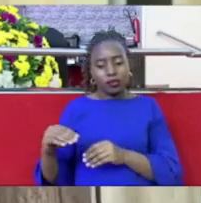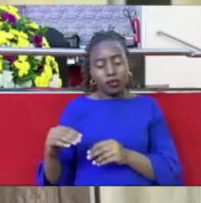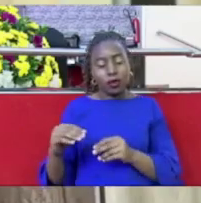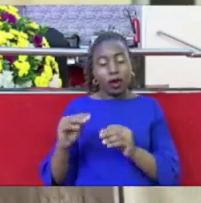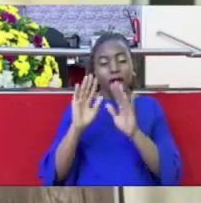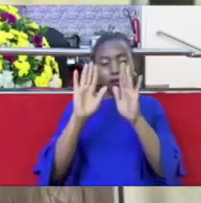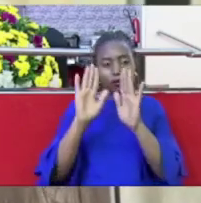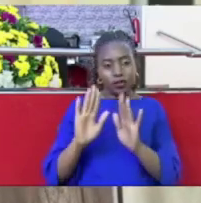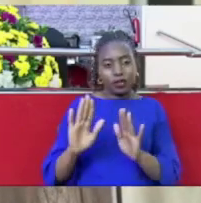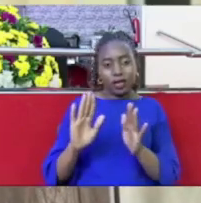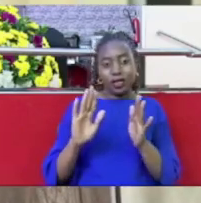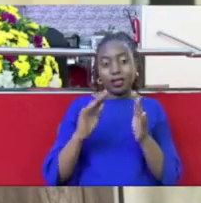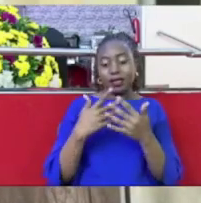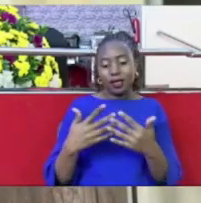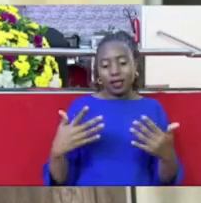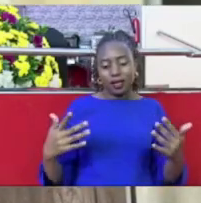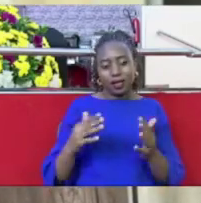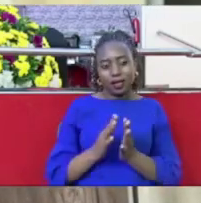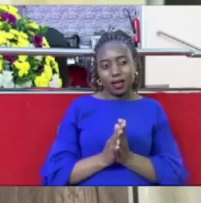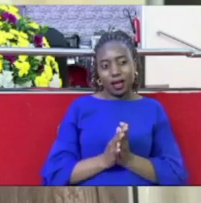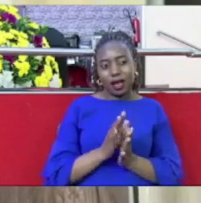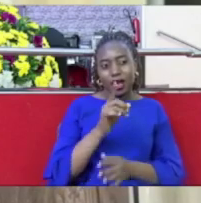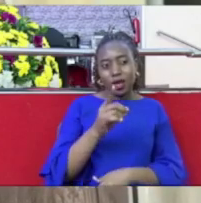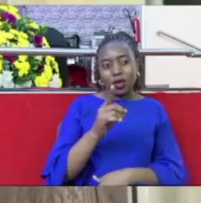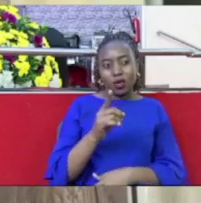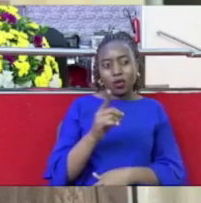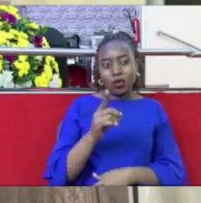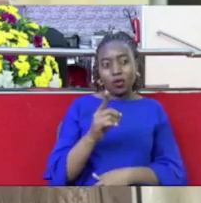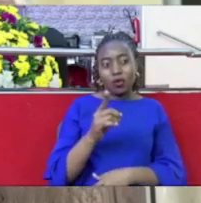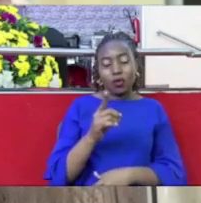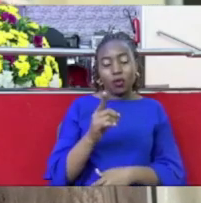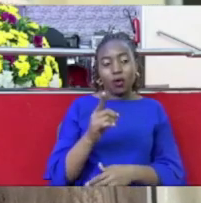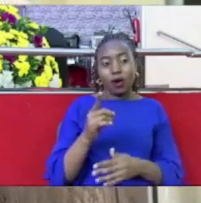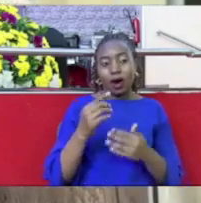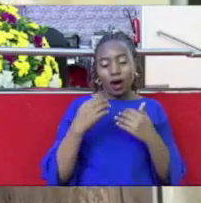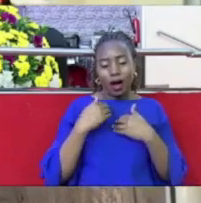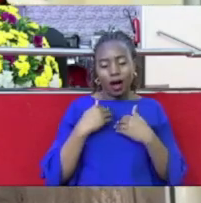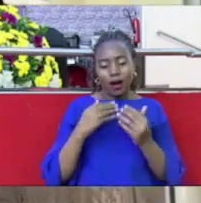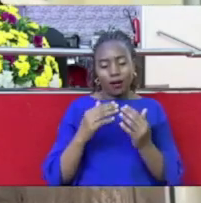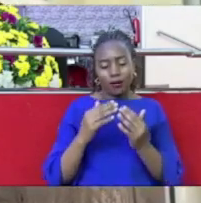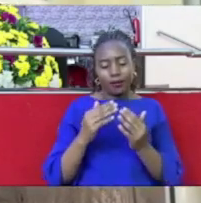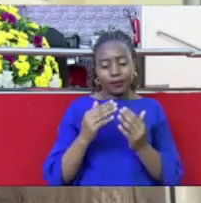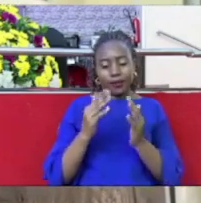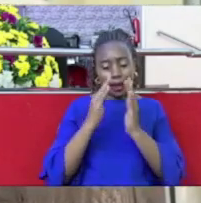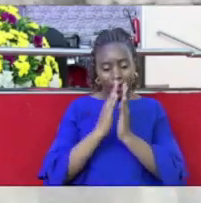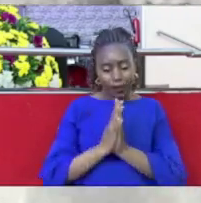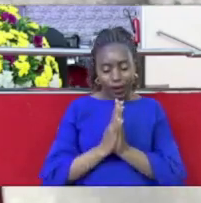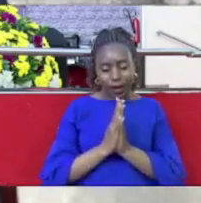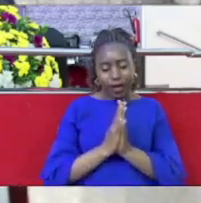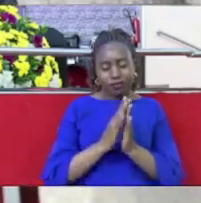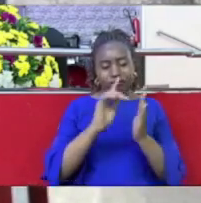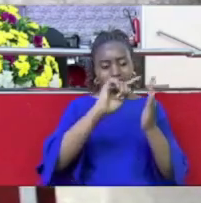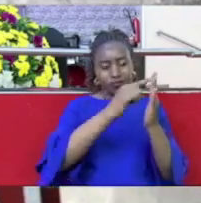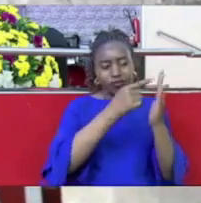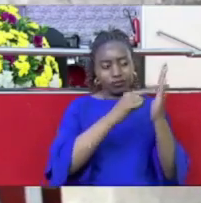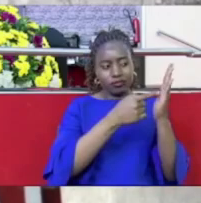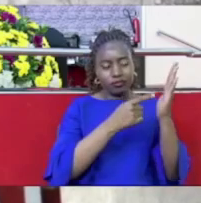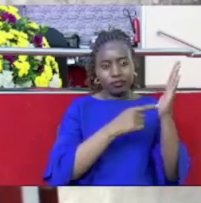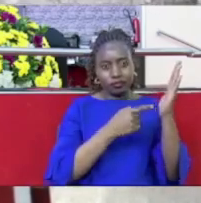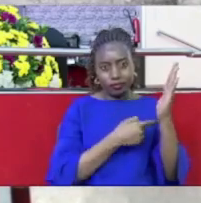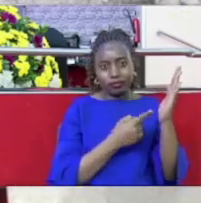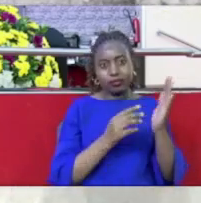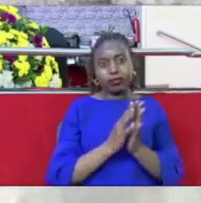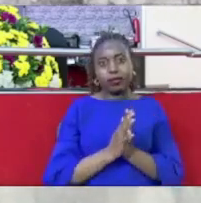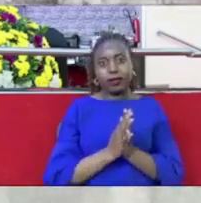sana. Do you have a prayer journal? Je, una rekodi ya maombi? From January or from the year